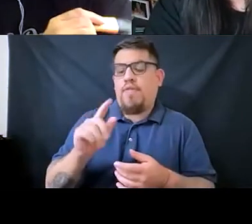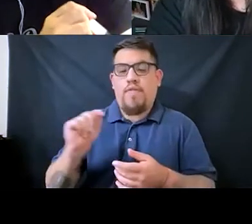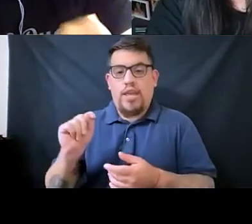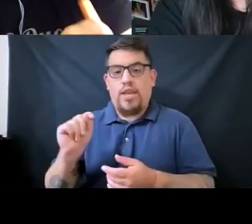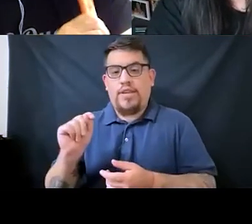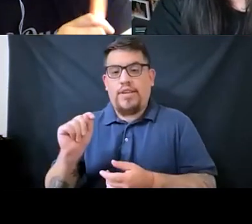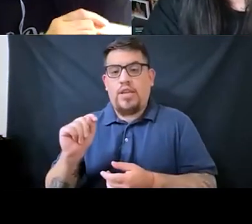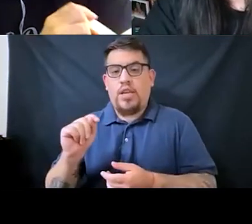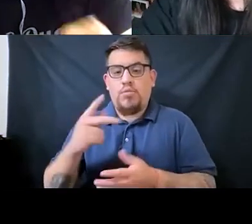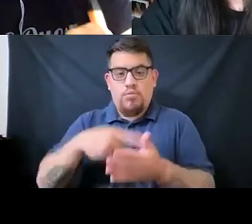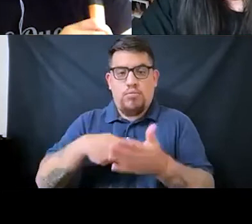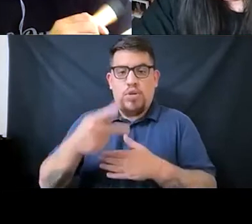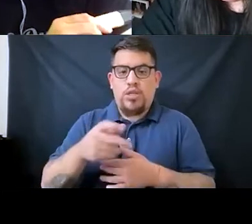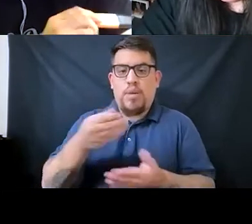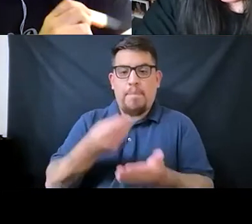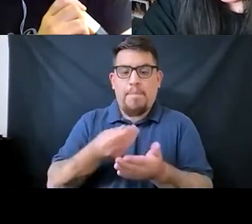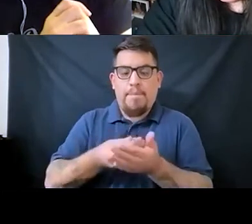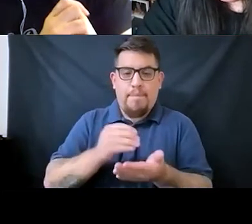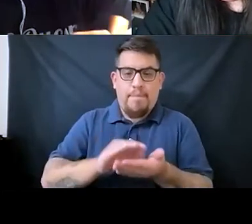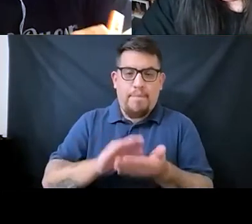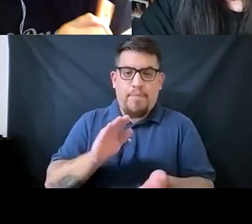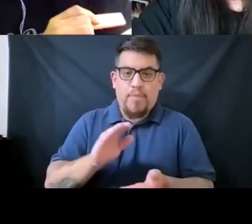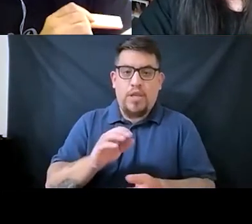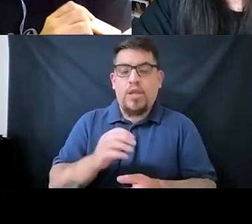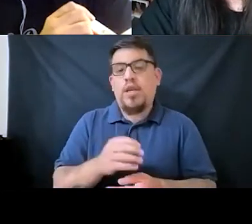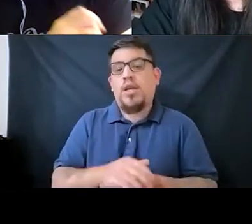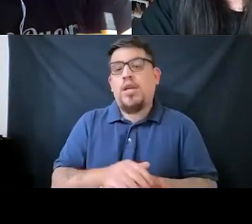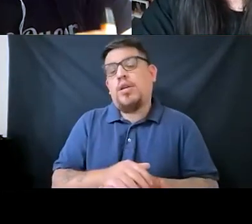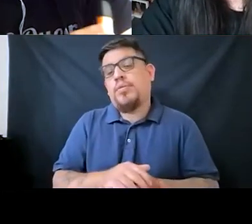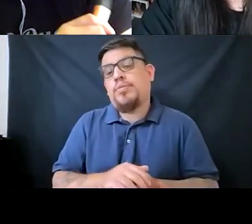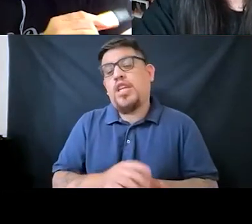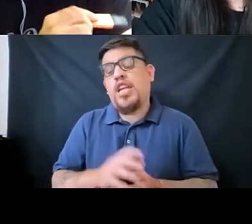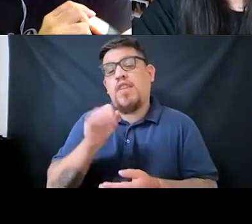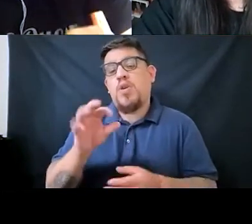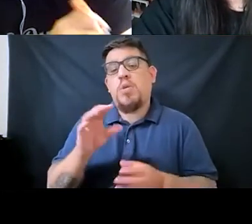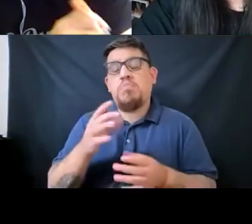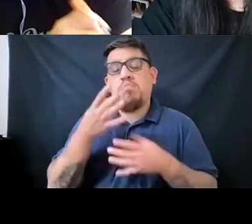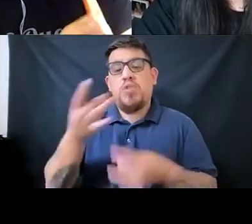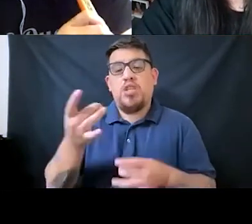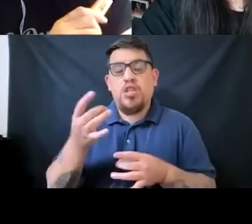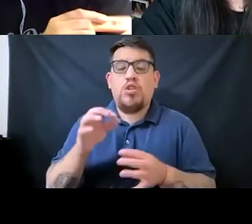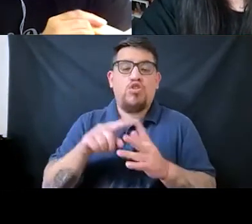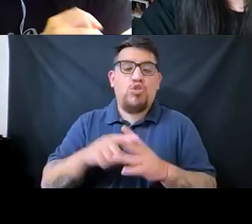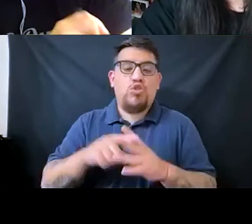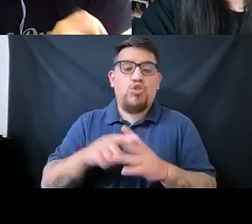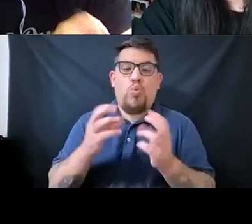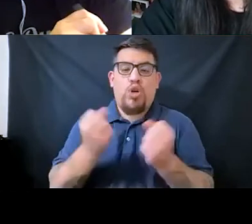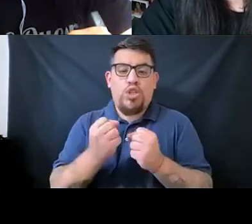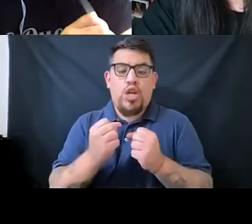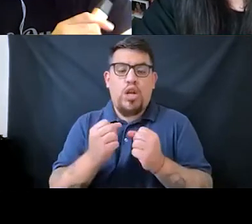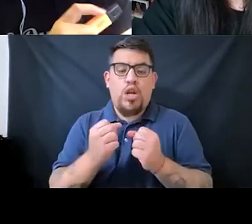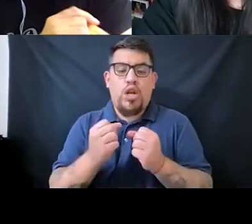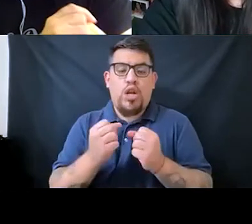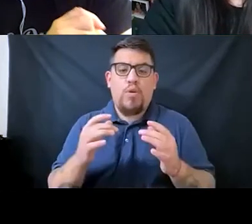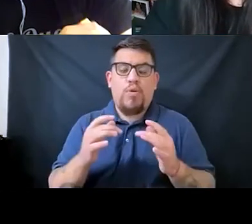FAT project fund. And if you were interested in starting something like a workshop in your local area or a virtual workshop, that might be